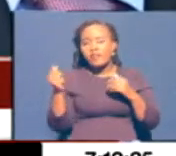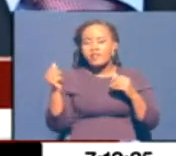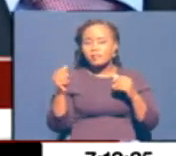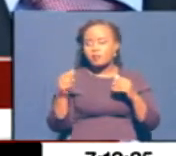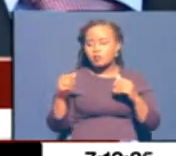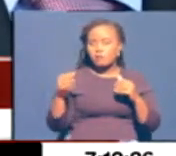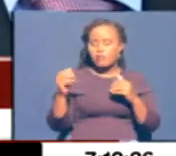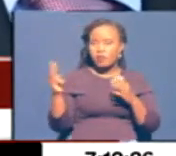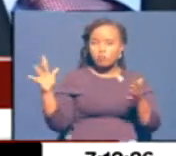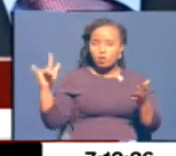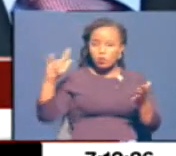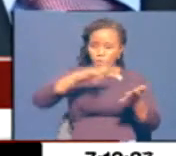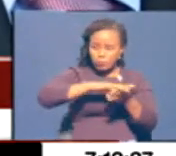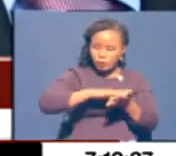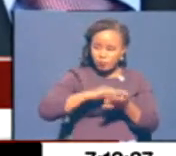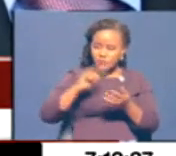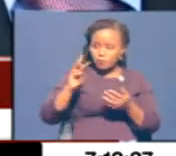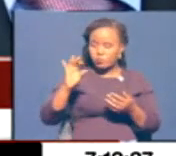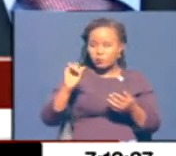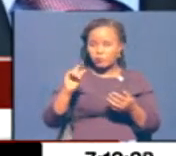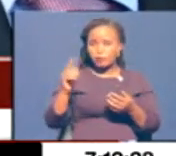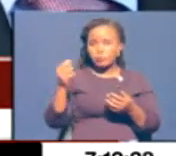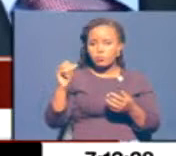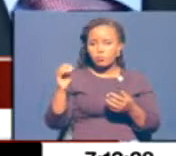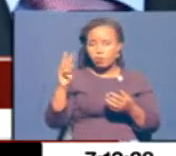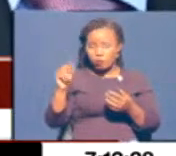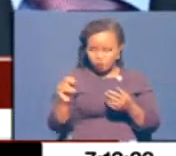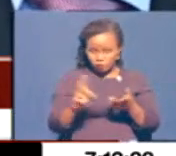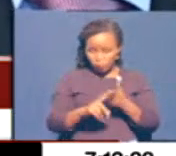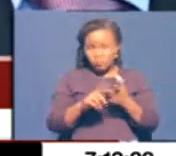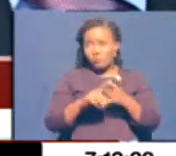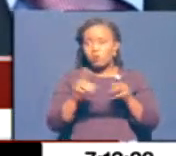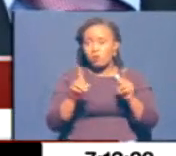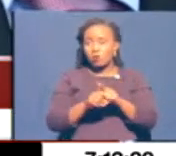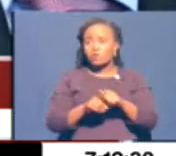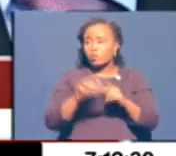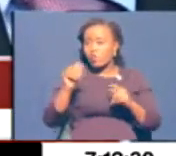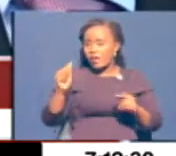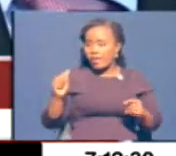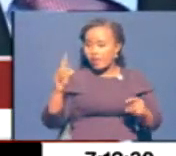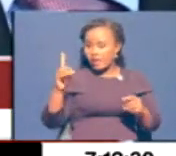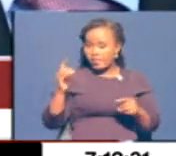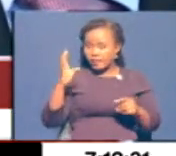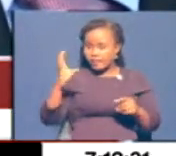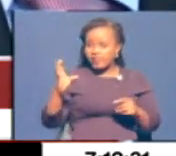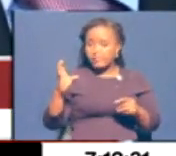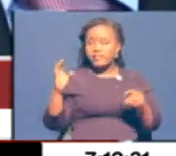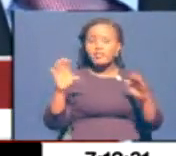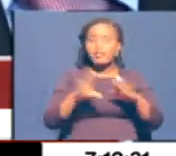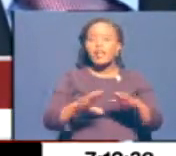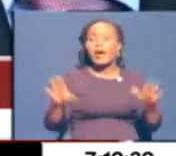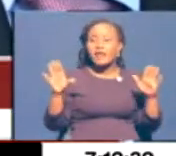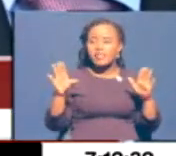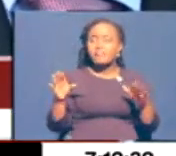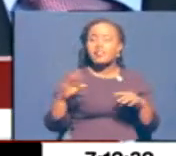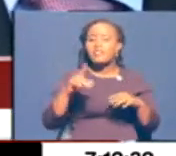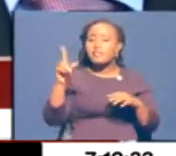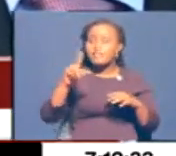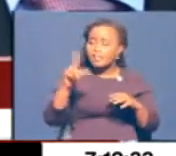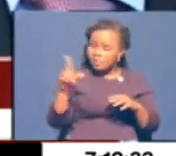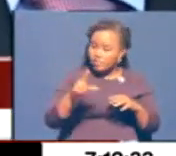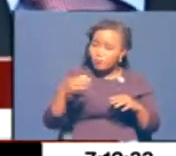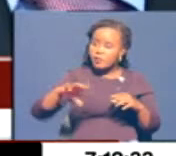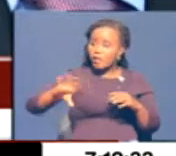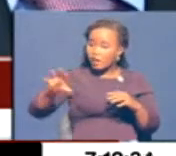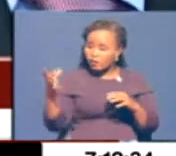Airport. The ADC land, that is Agricultural Development Corporation land, in Laikipia was